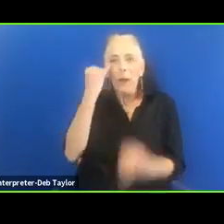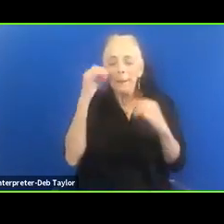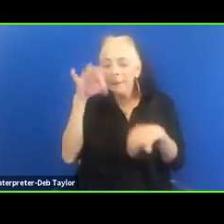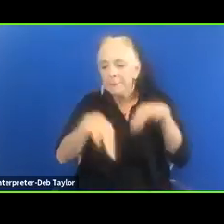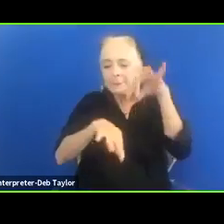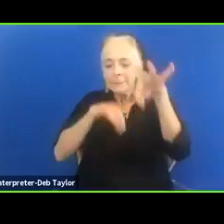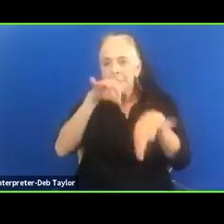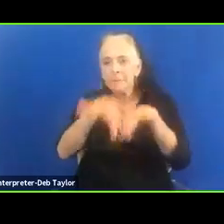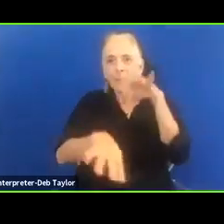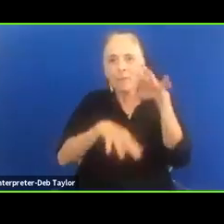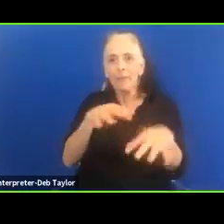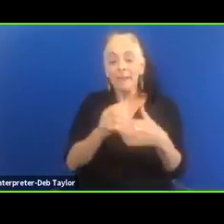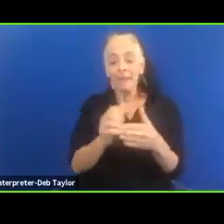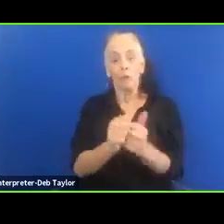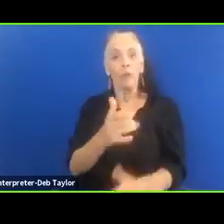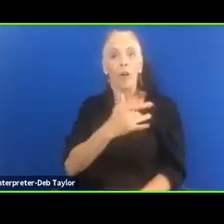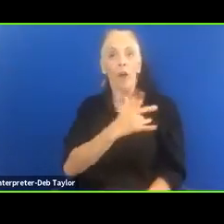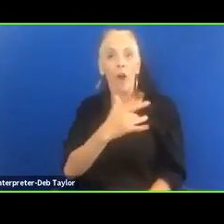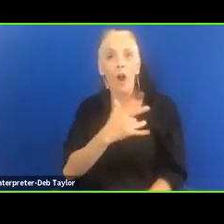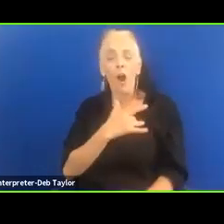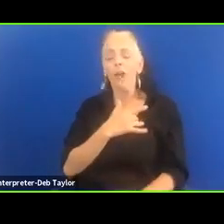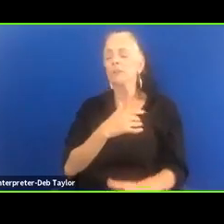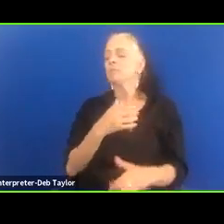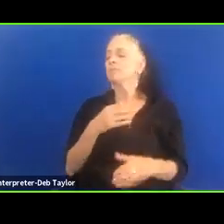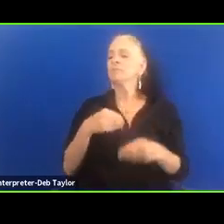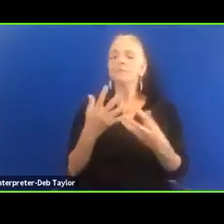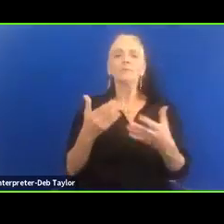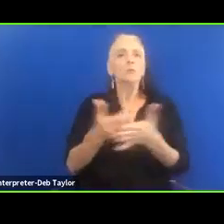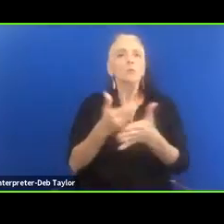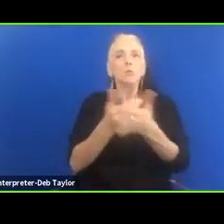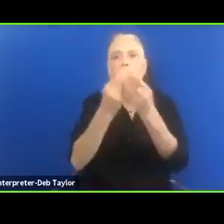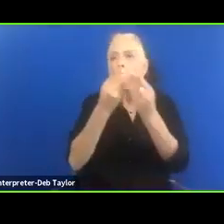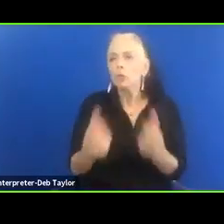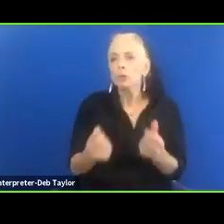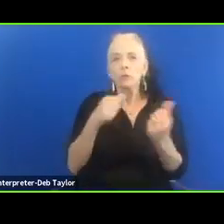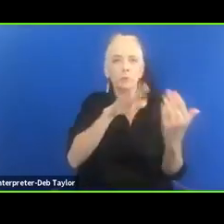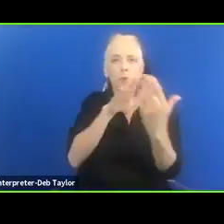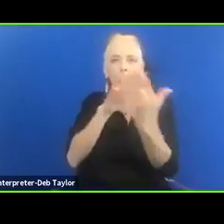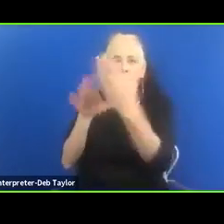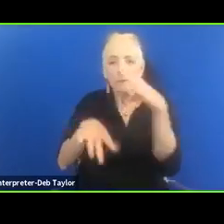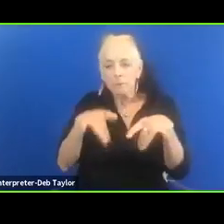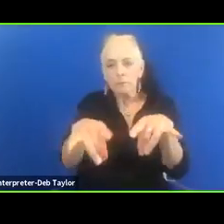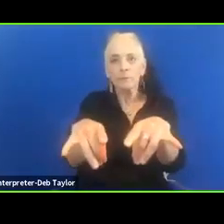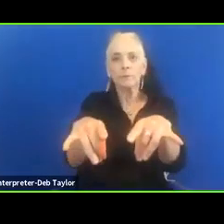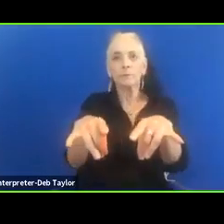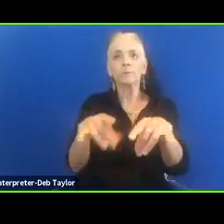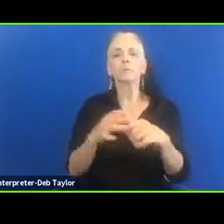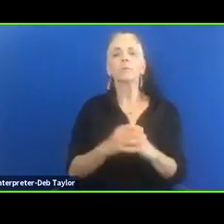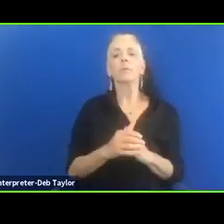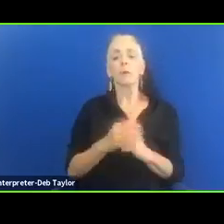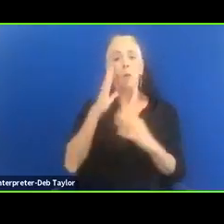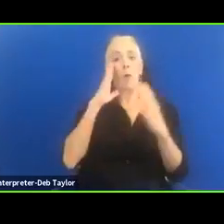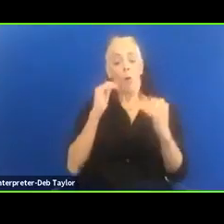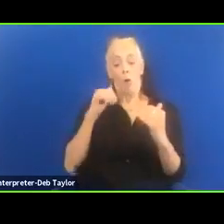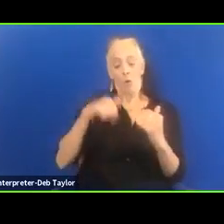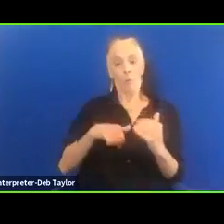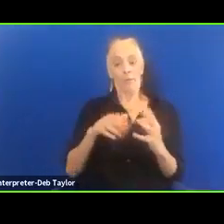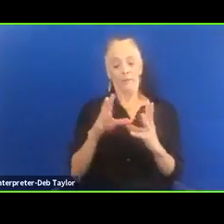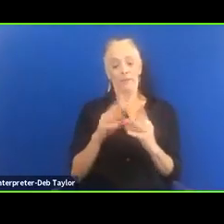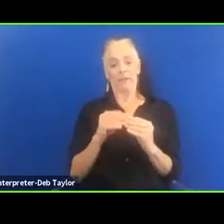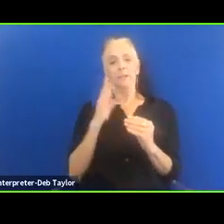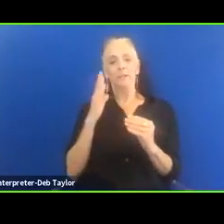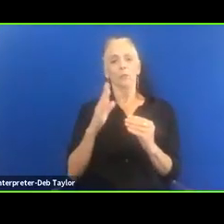address the structural inequities that got us into this mess in the first place. We hope that these sessions will bring forth